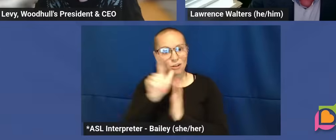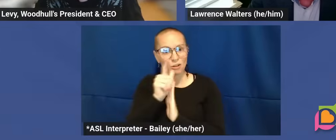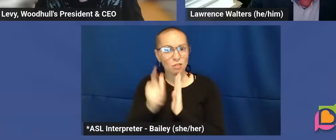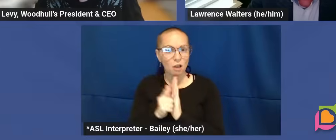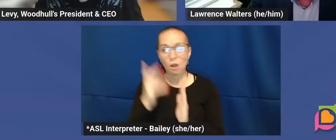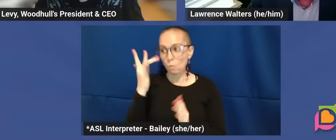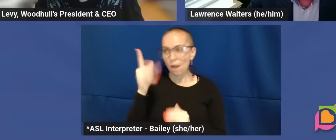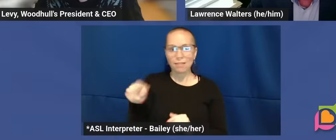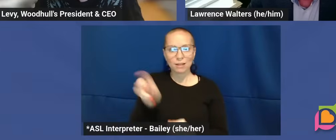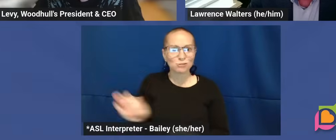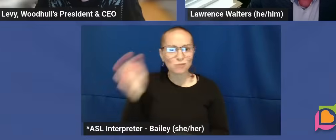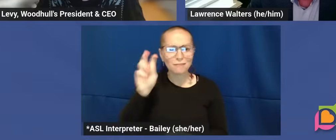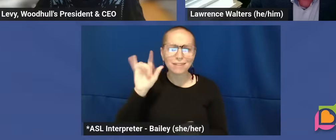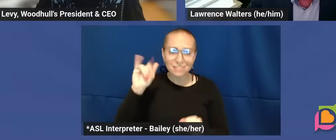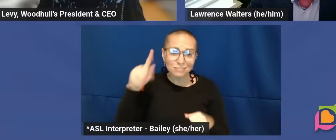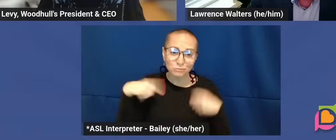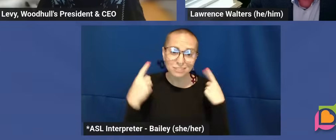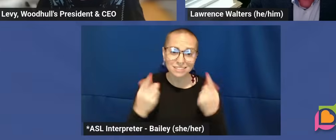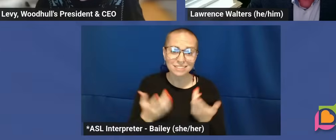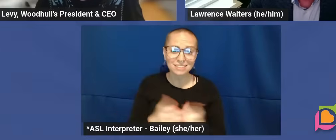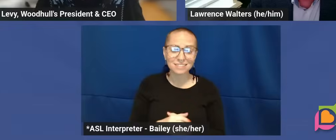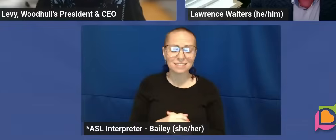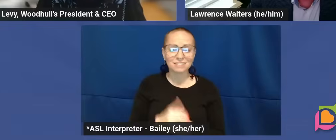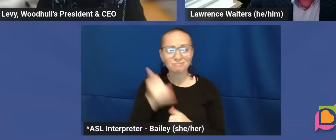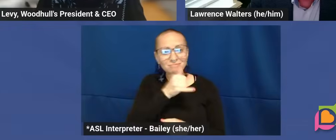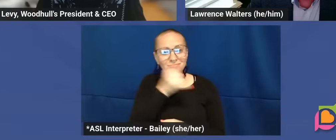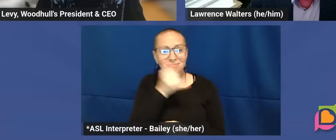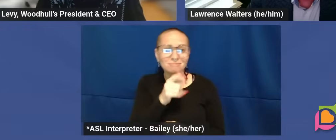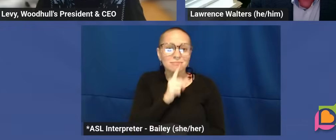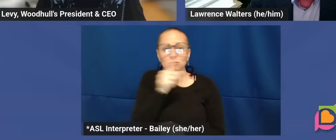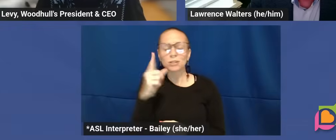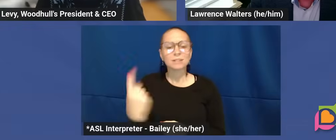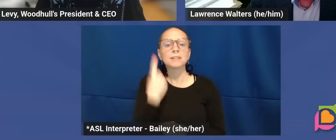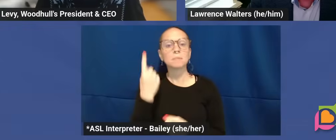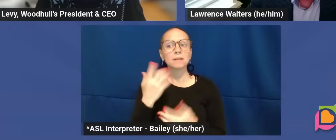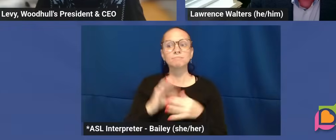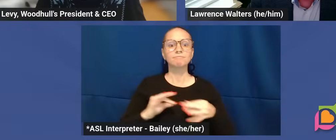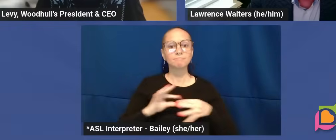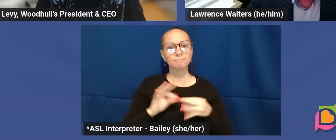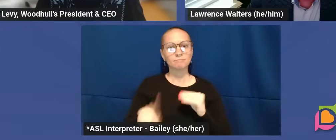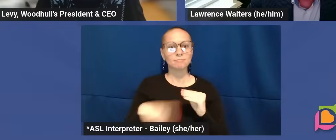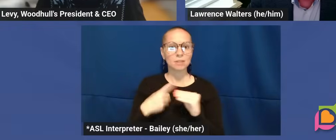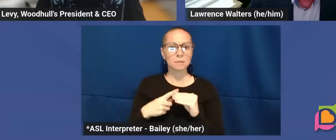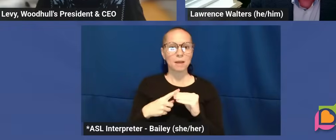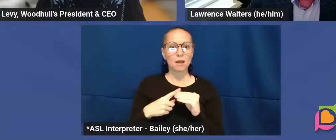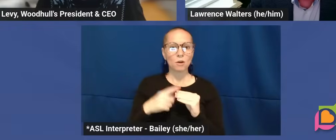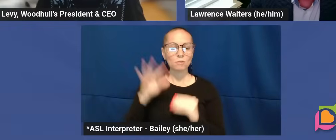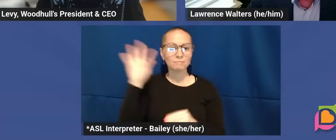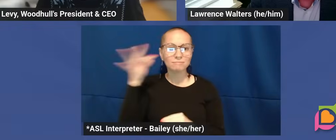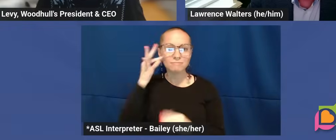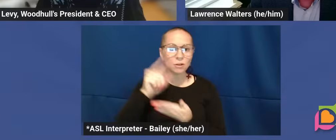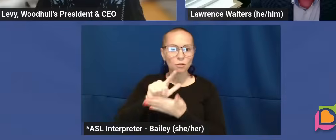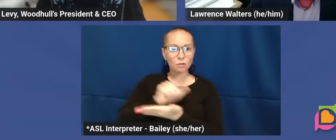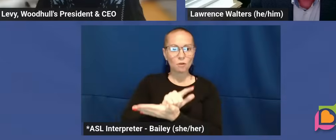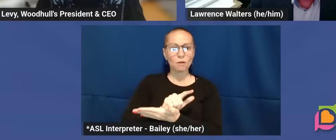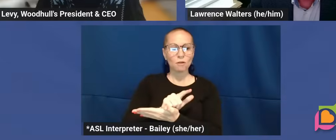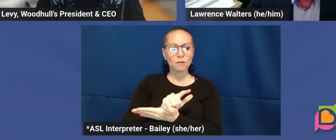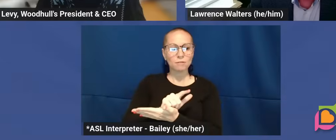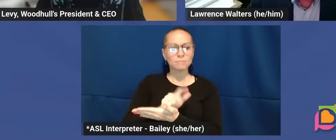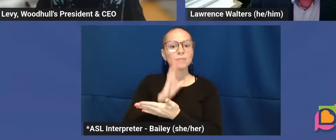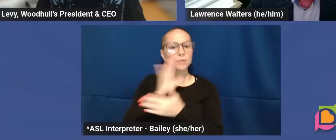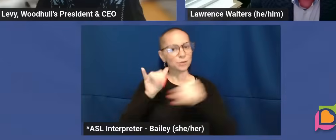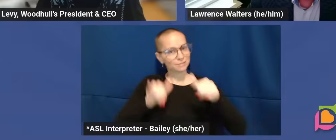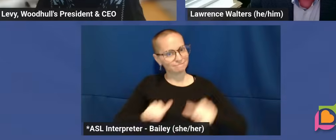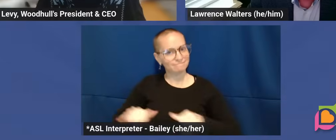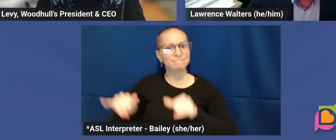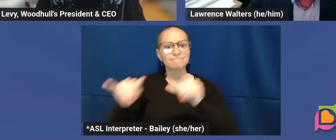traveling. It's crazy. So there is something to be said for a federal law that